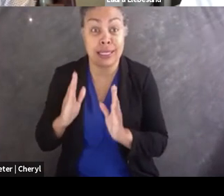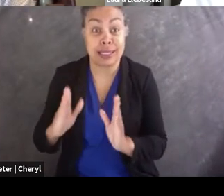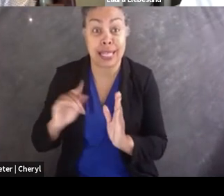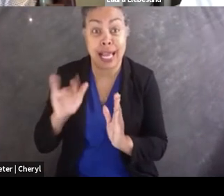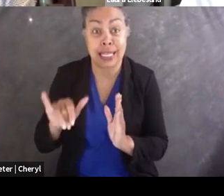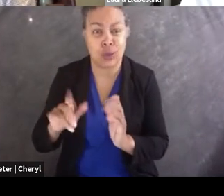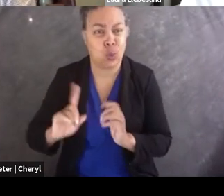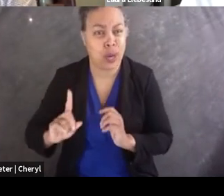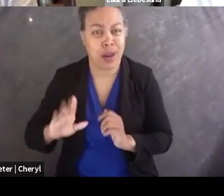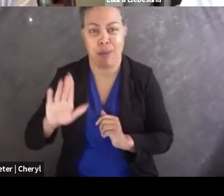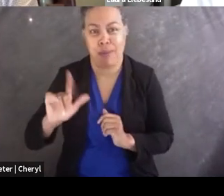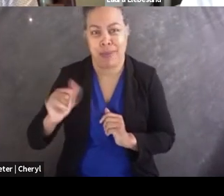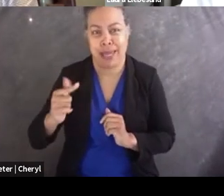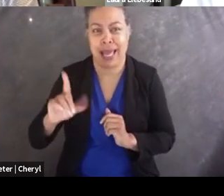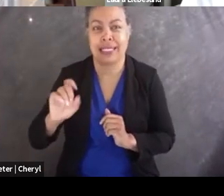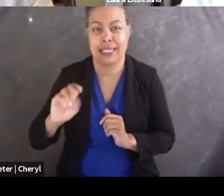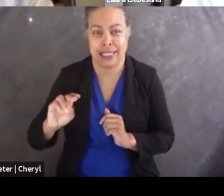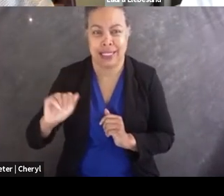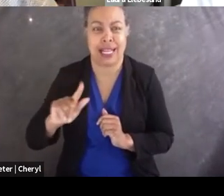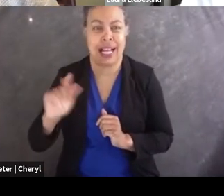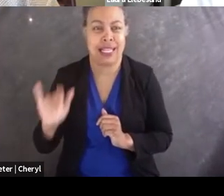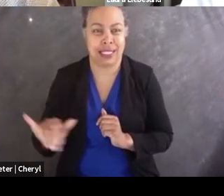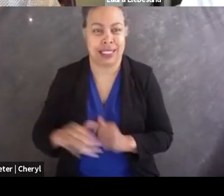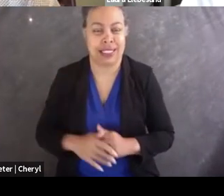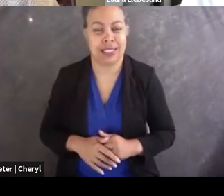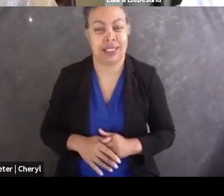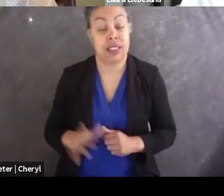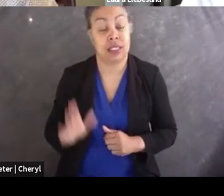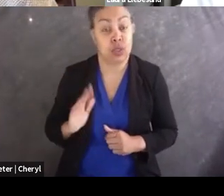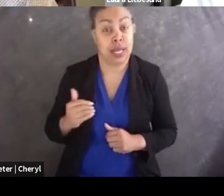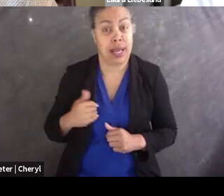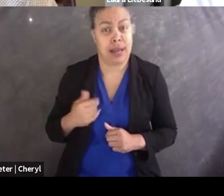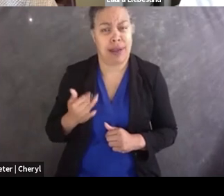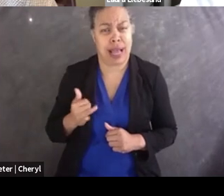Black & Alley. So we had Tiger Fork,